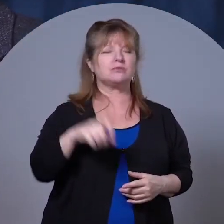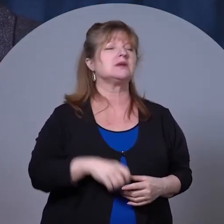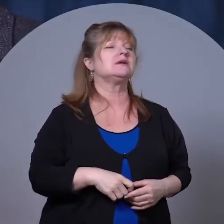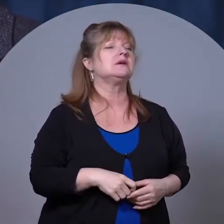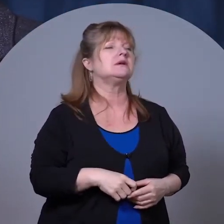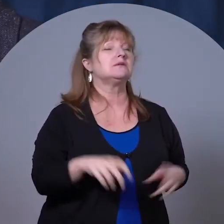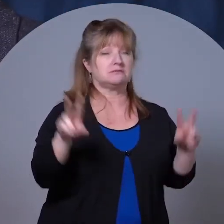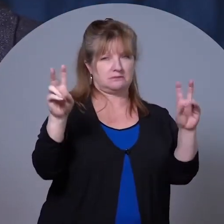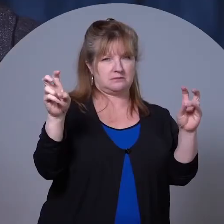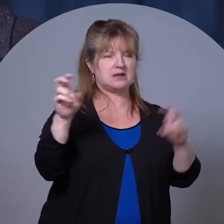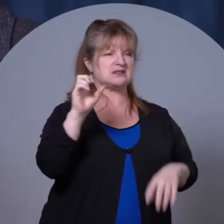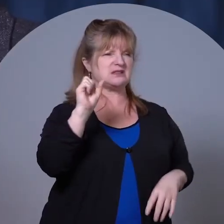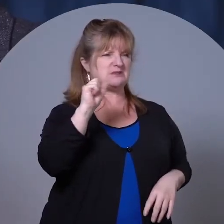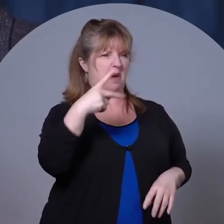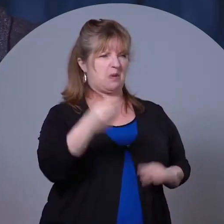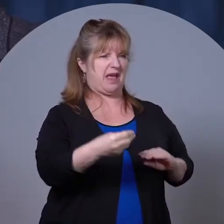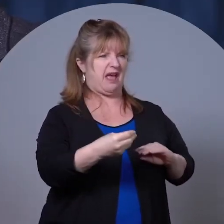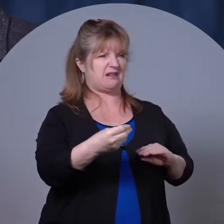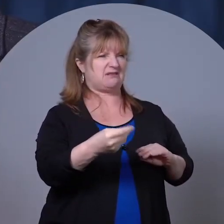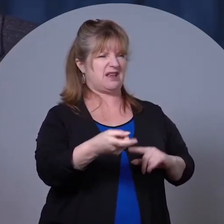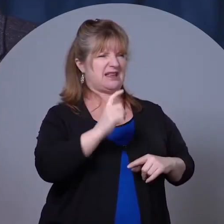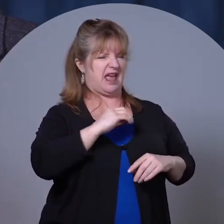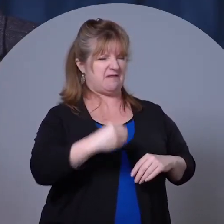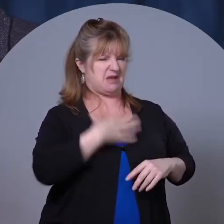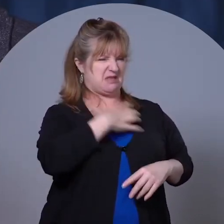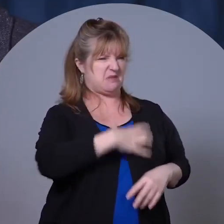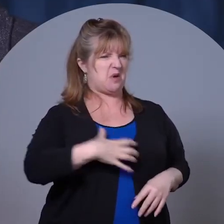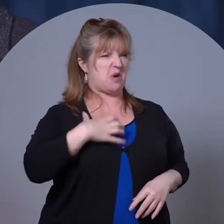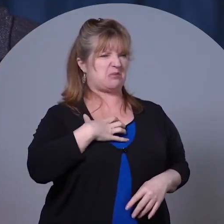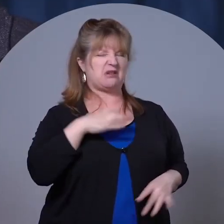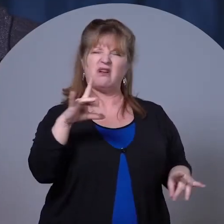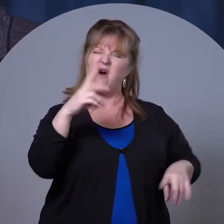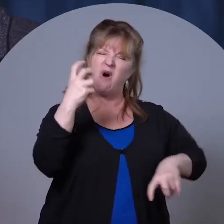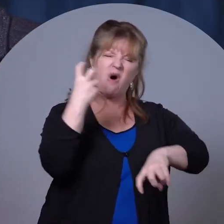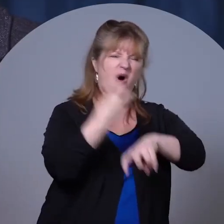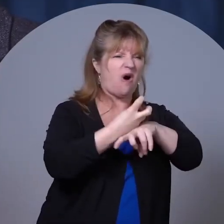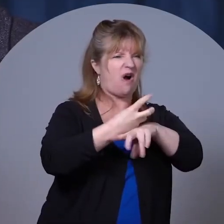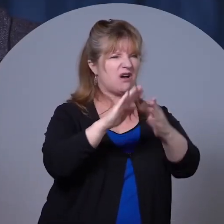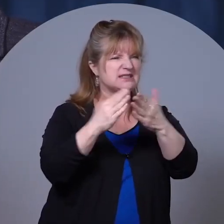I'm growing fonder of you over distance,